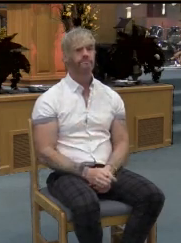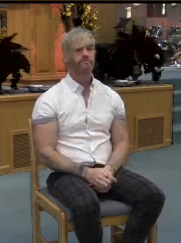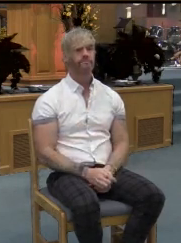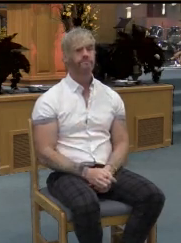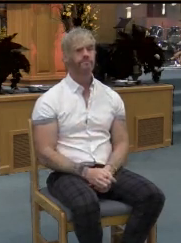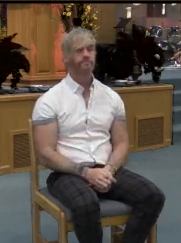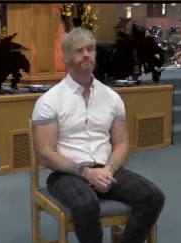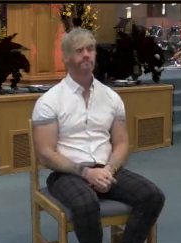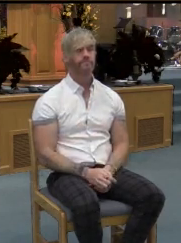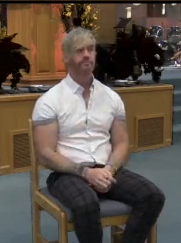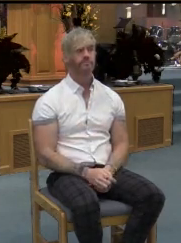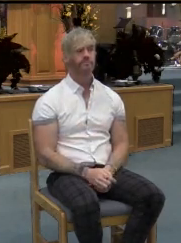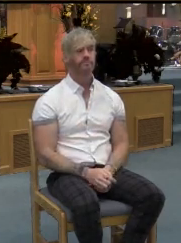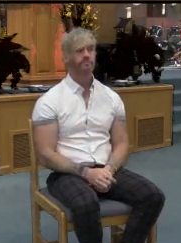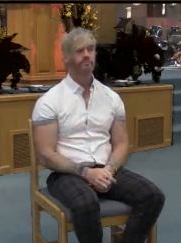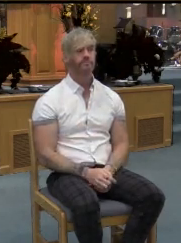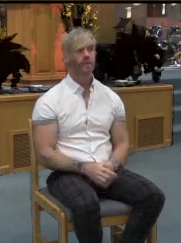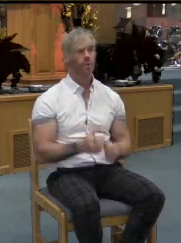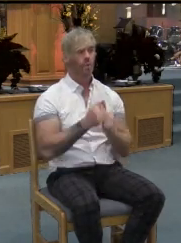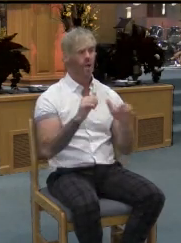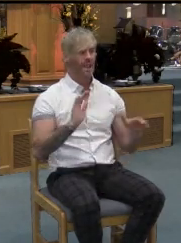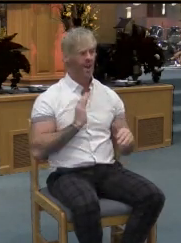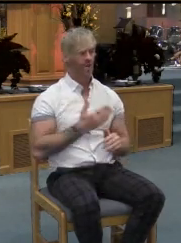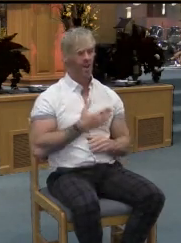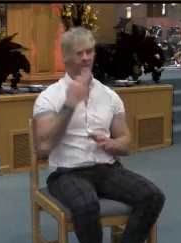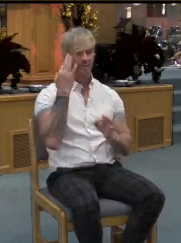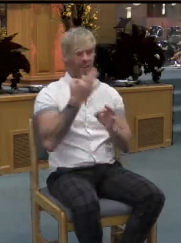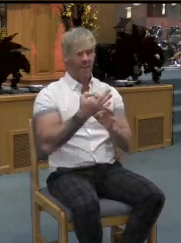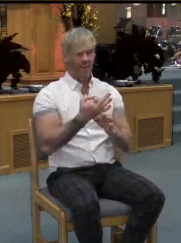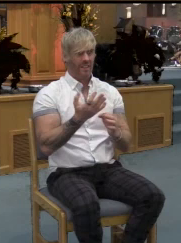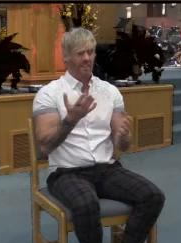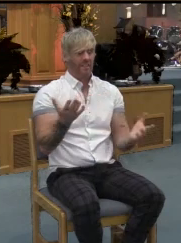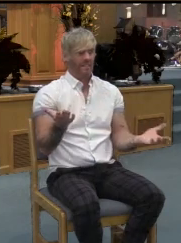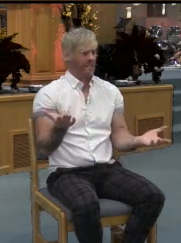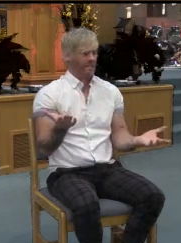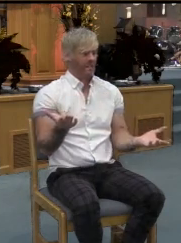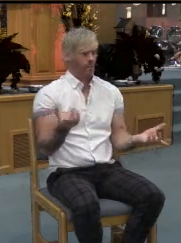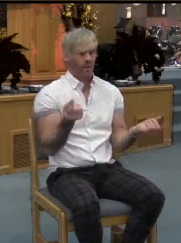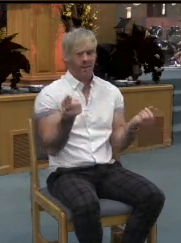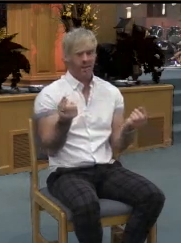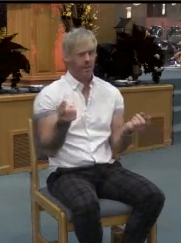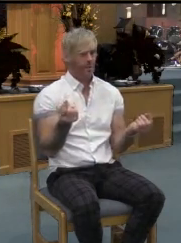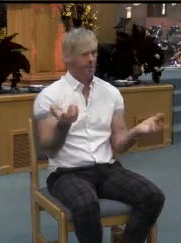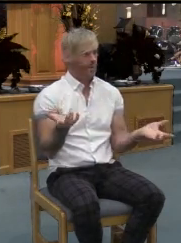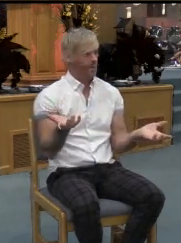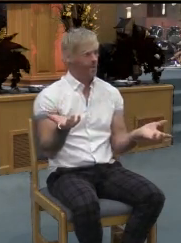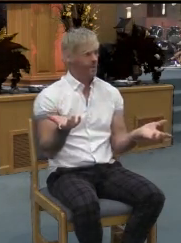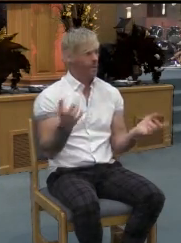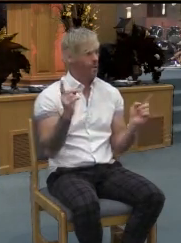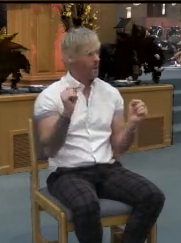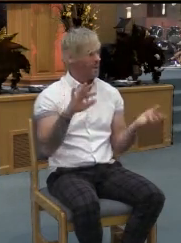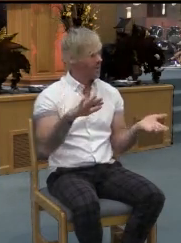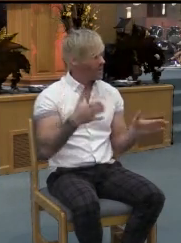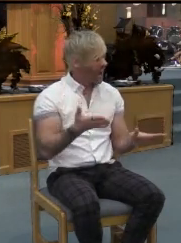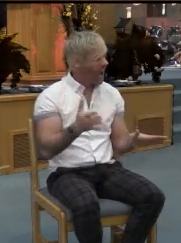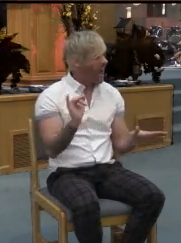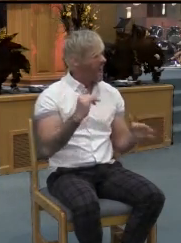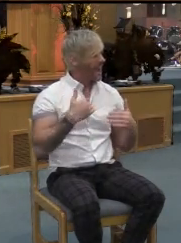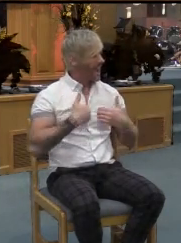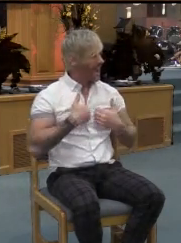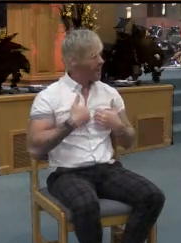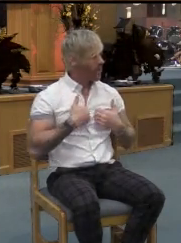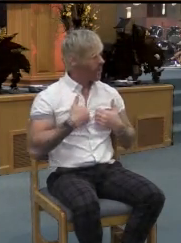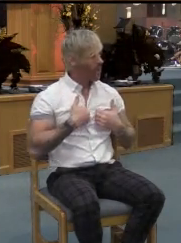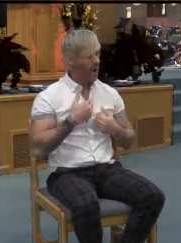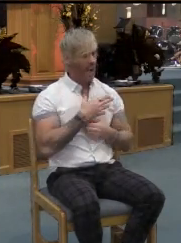today without that? That this is all there is, and when you die, you're like an animal, you're dead, and there's nothing